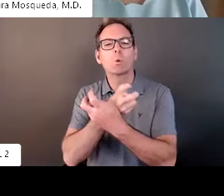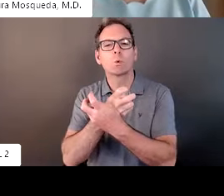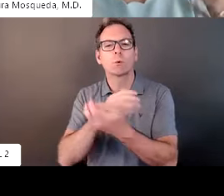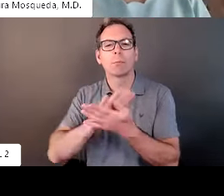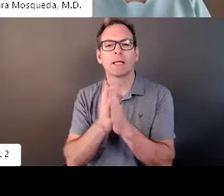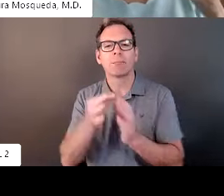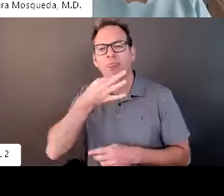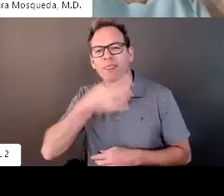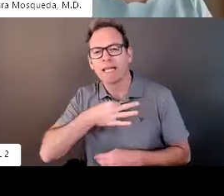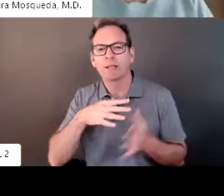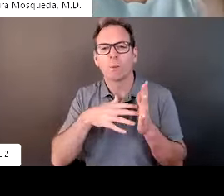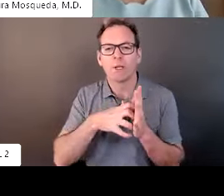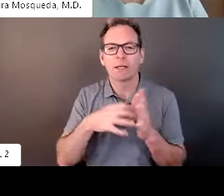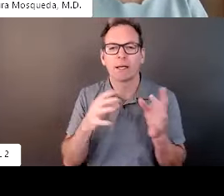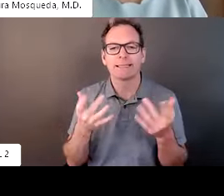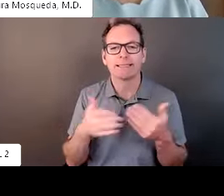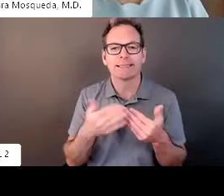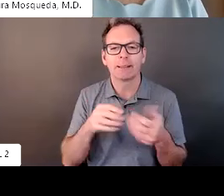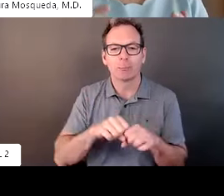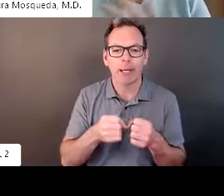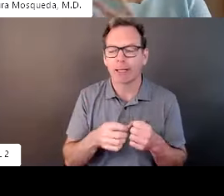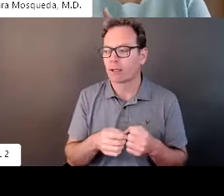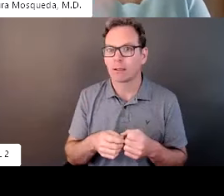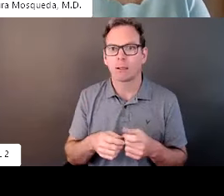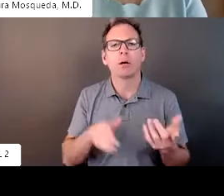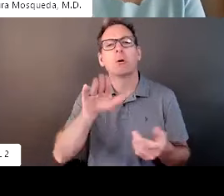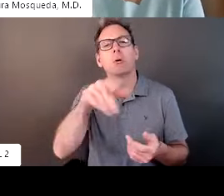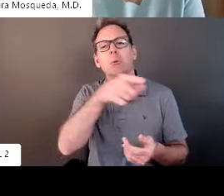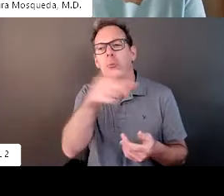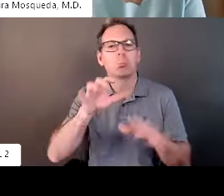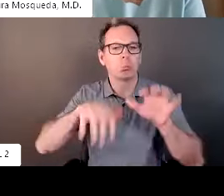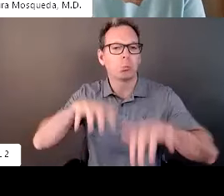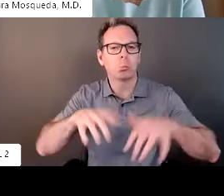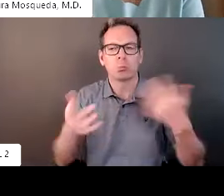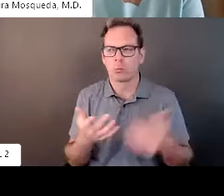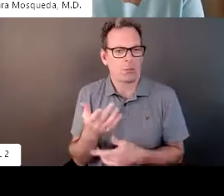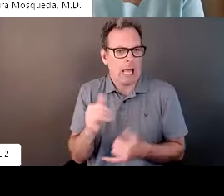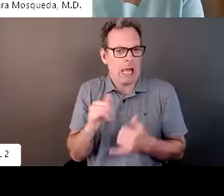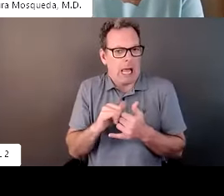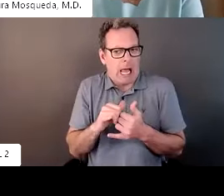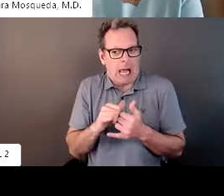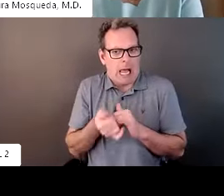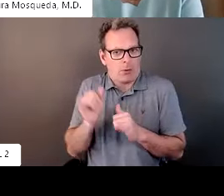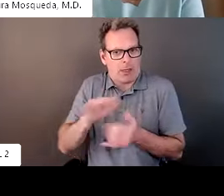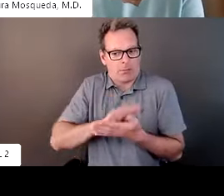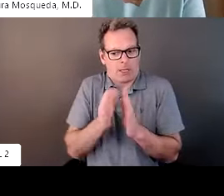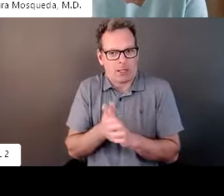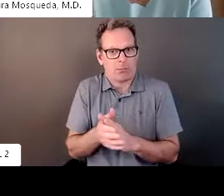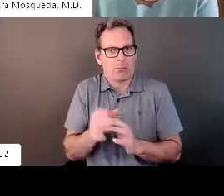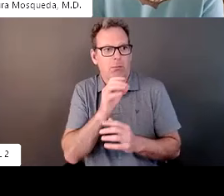density, couple of you put in the chat, what do you think this might make us more susceptible to as we